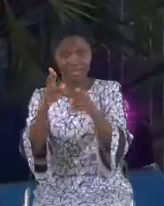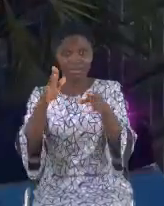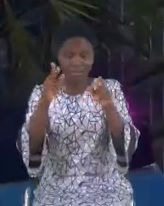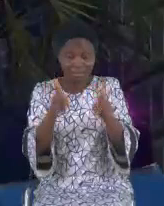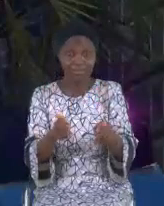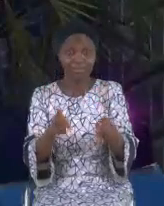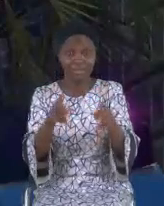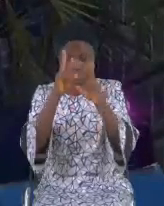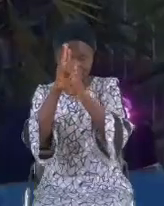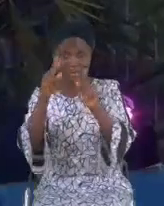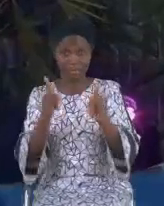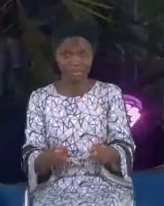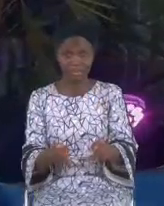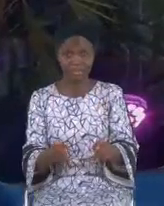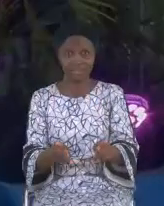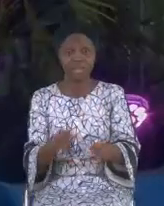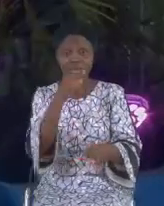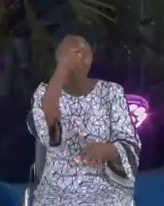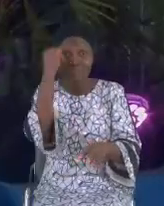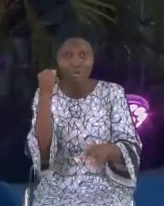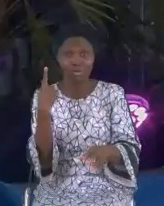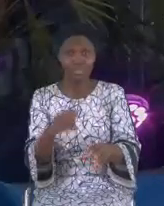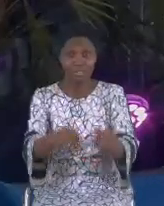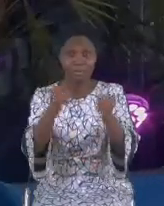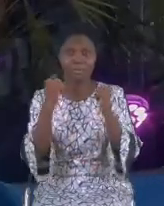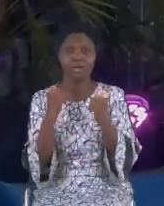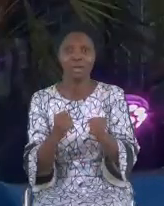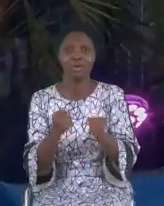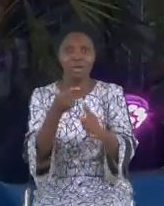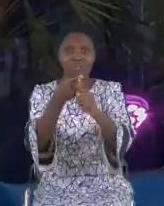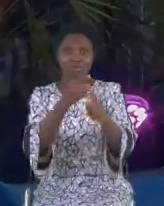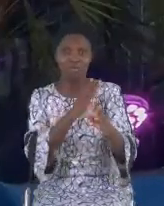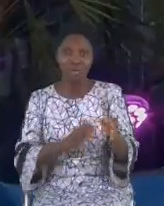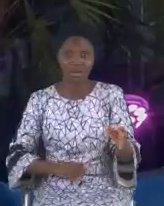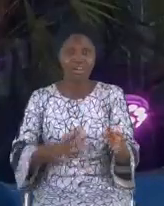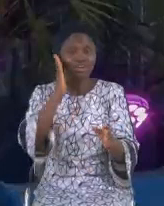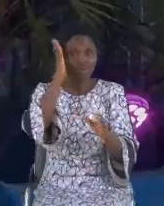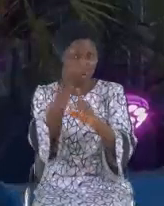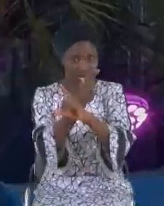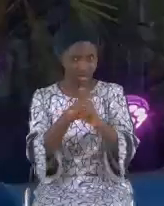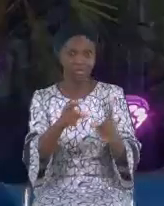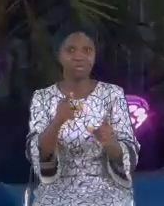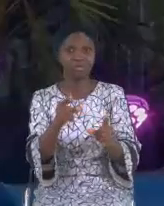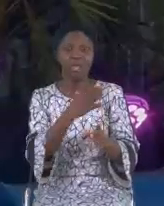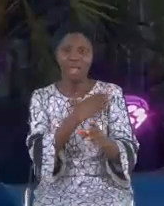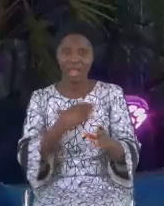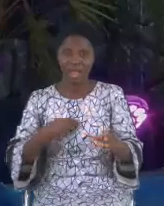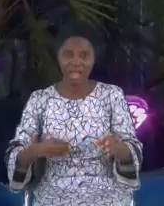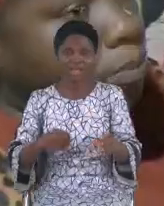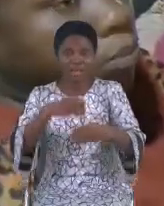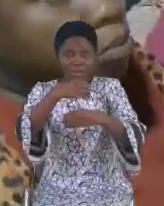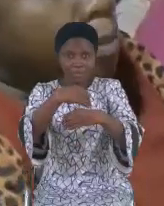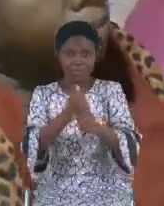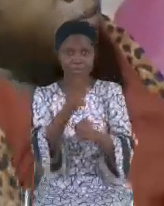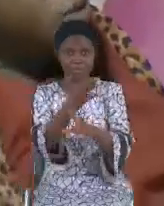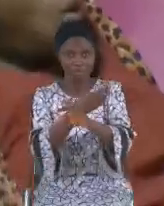dignified son, because the power from Christ will liberate you and set you free totally